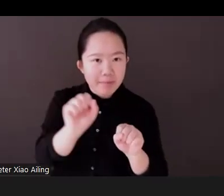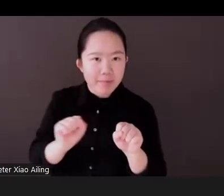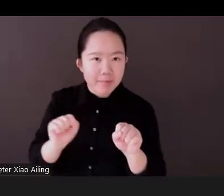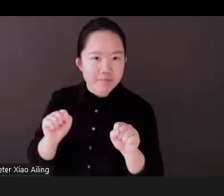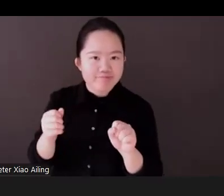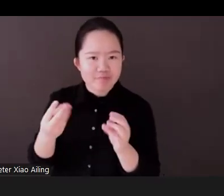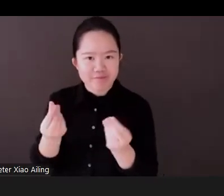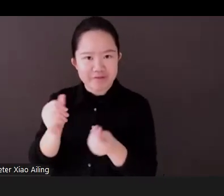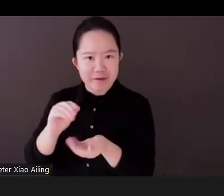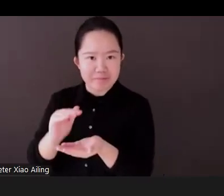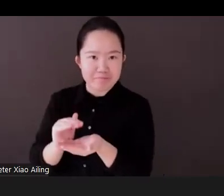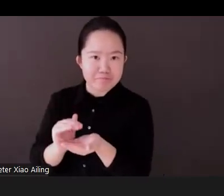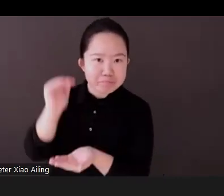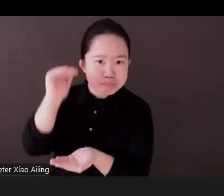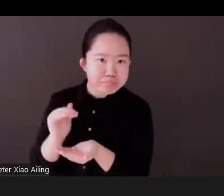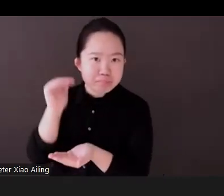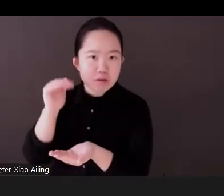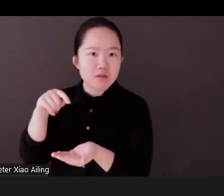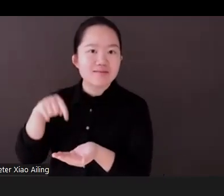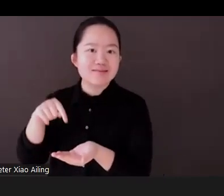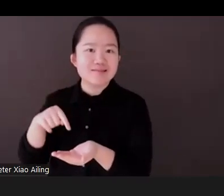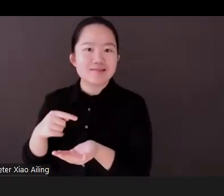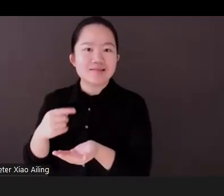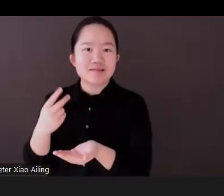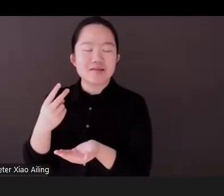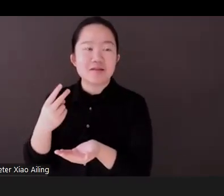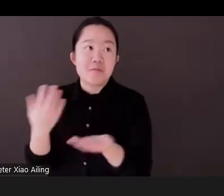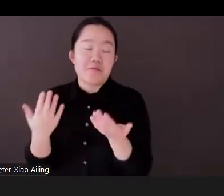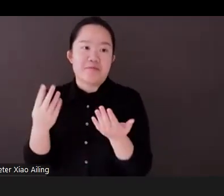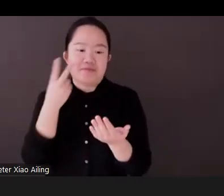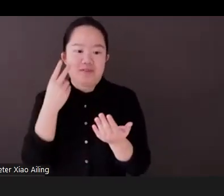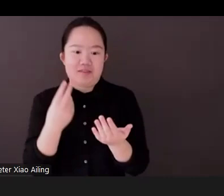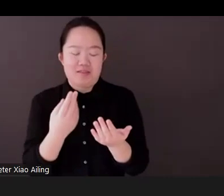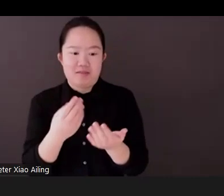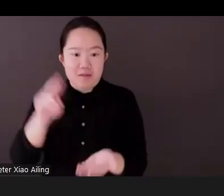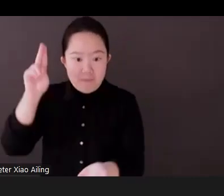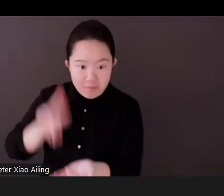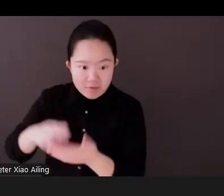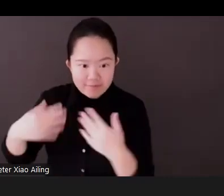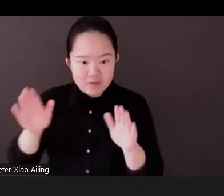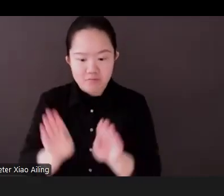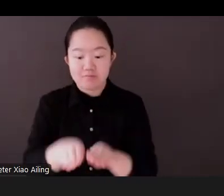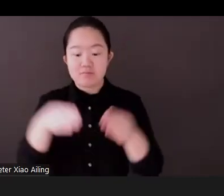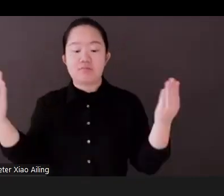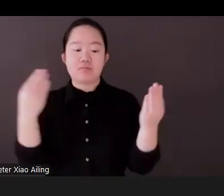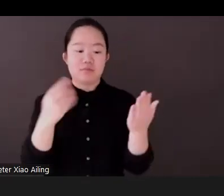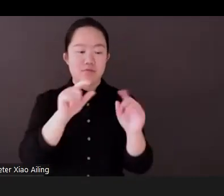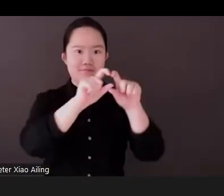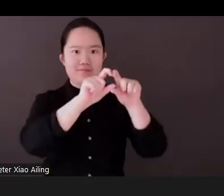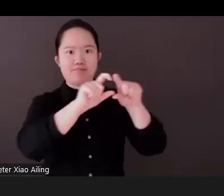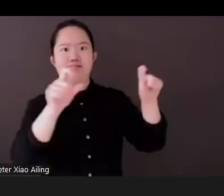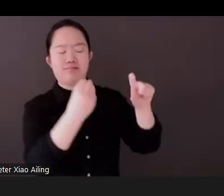day, that really made some attention. But I don't think that's the main